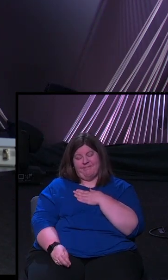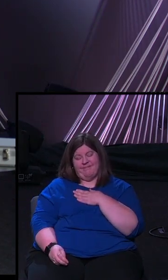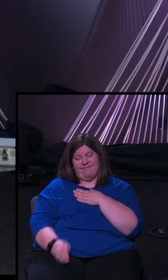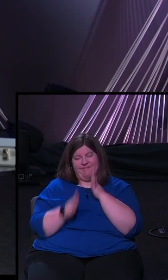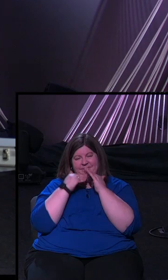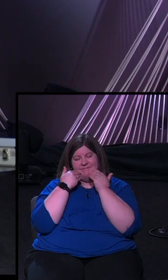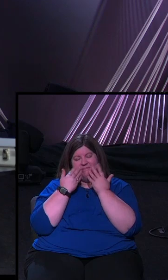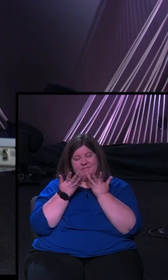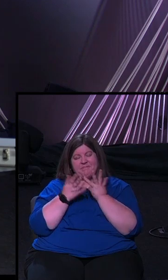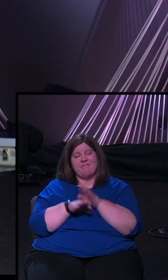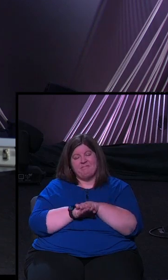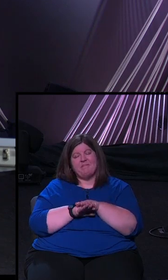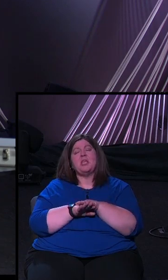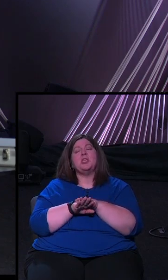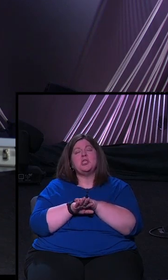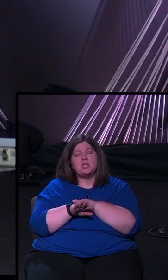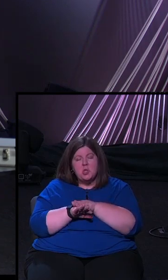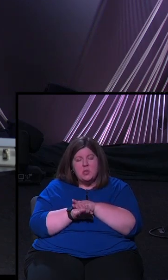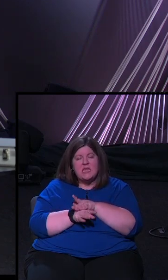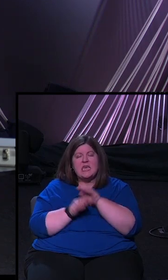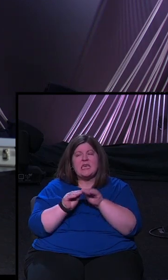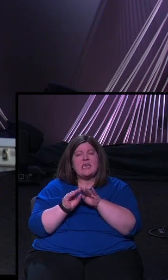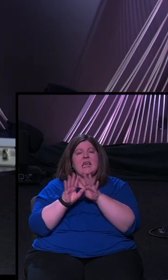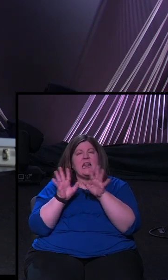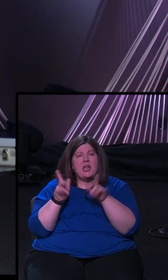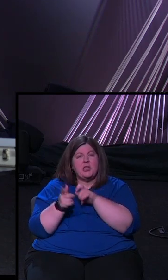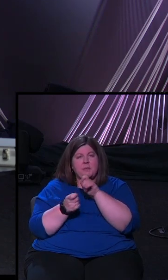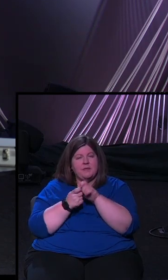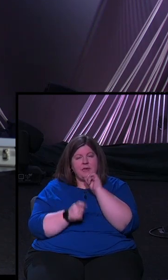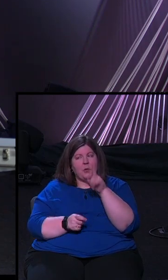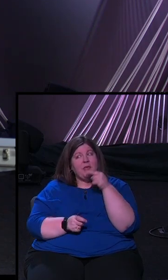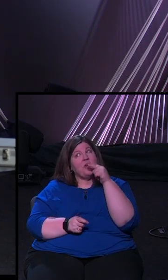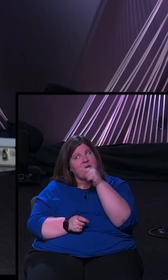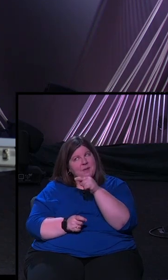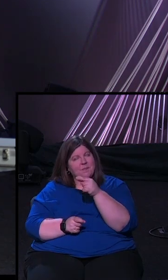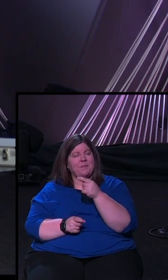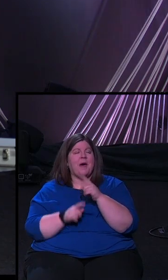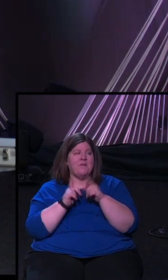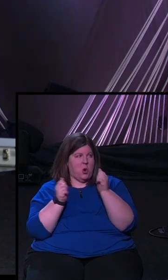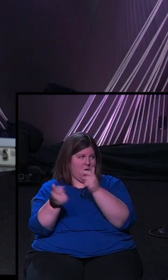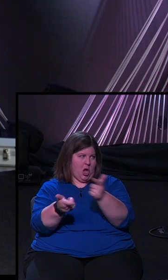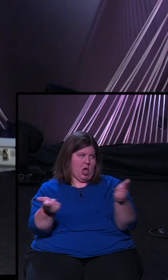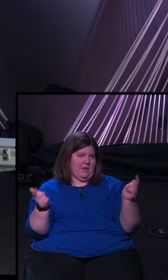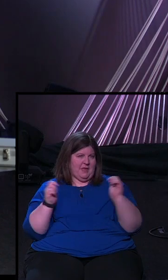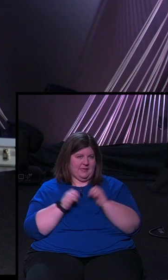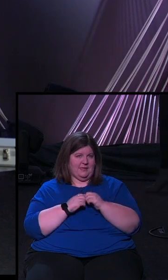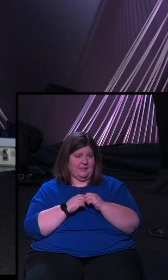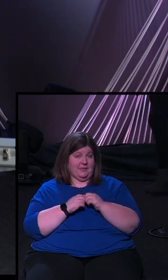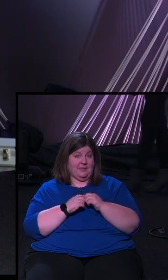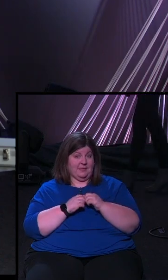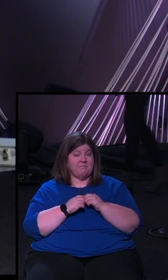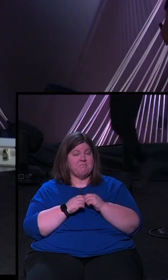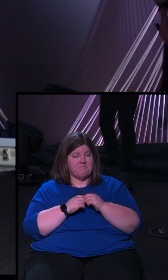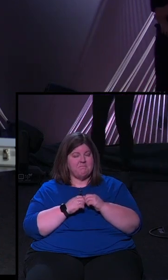says slowly but intentionally, because it's not just for Zach to hear, it's for everybody to hear. He says, salvation has come